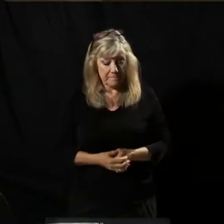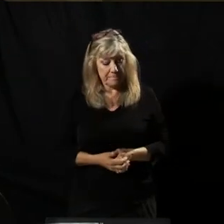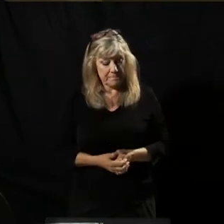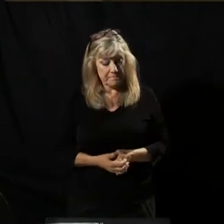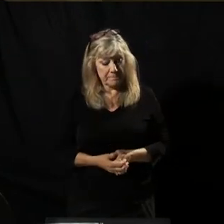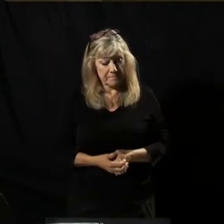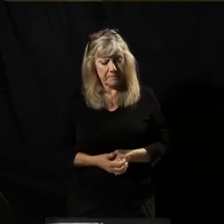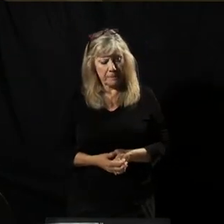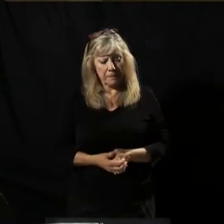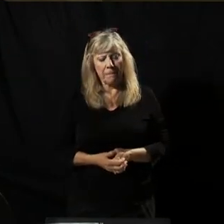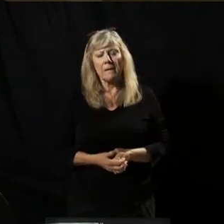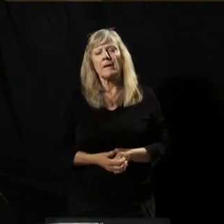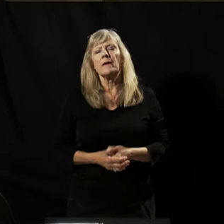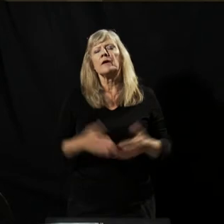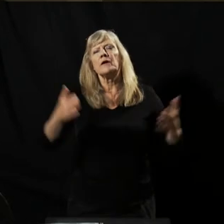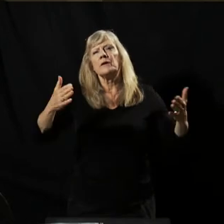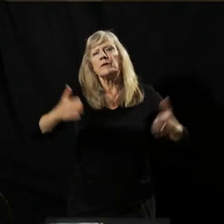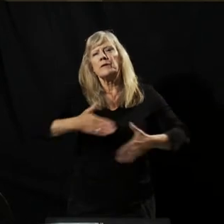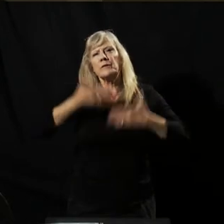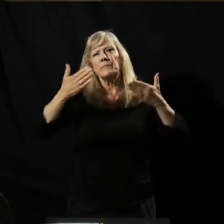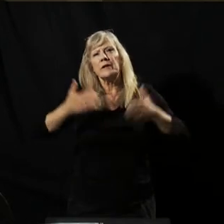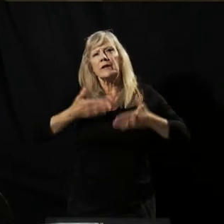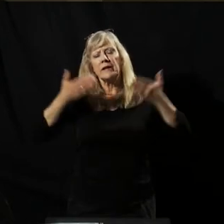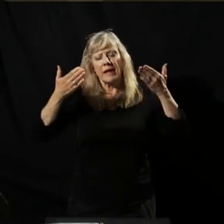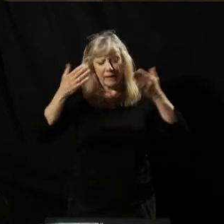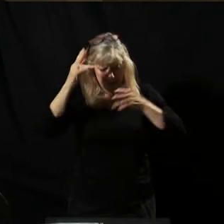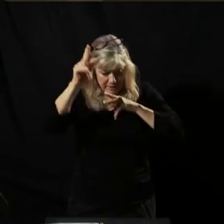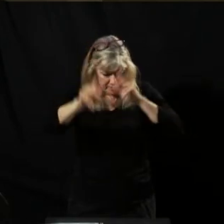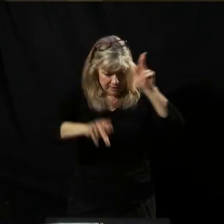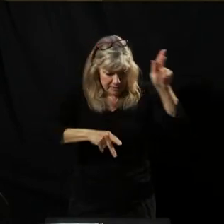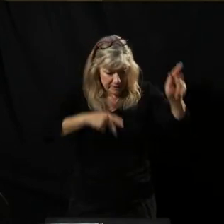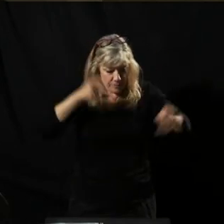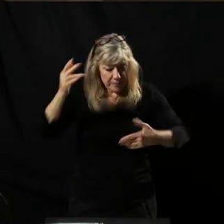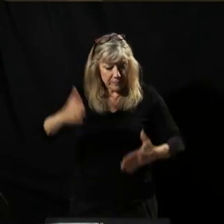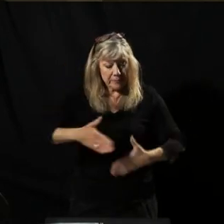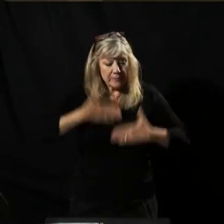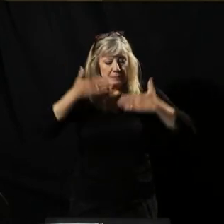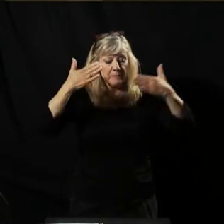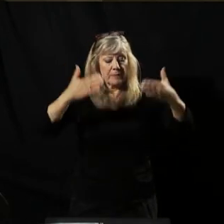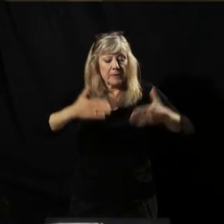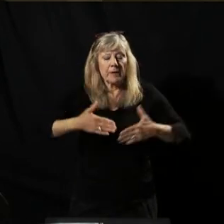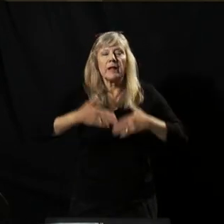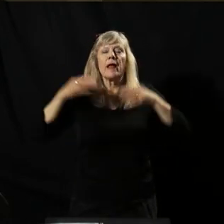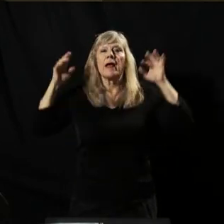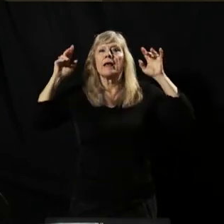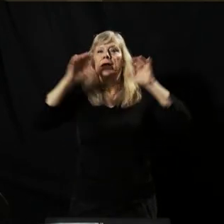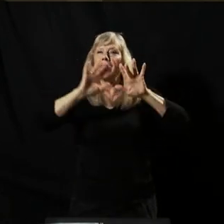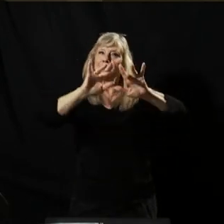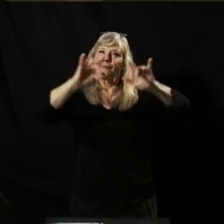Be glad, let earth be glad as glory floods her,